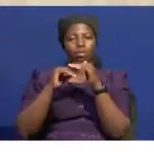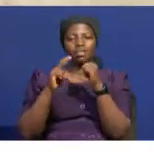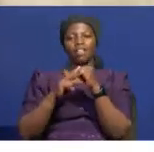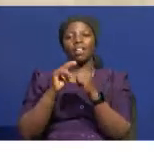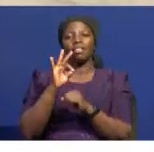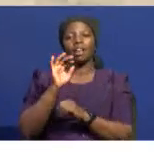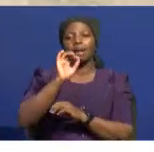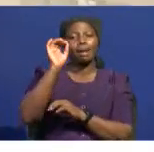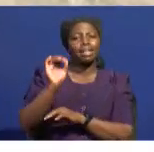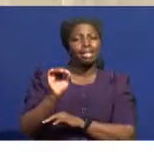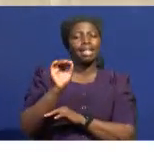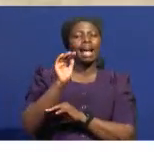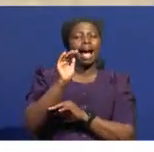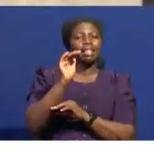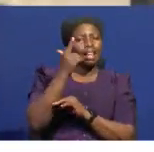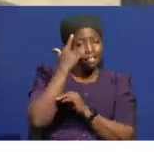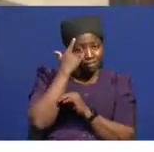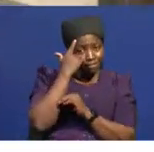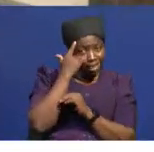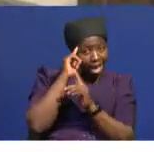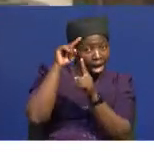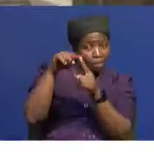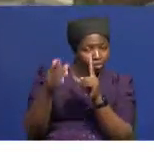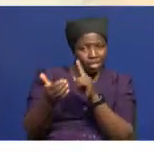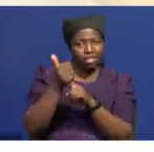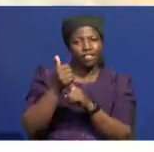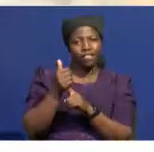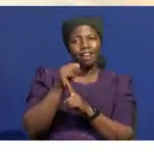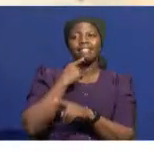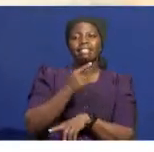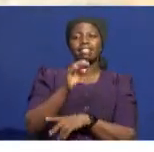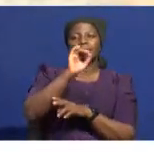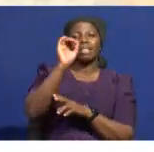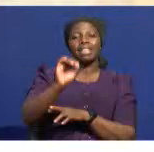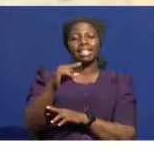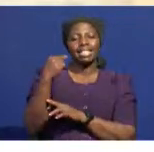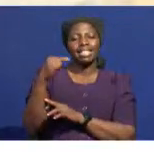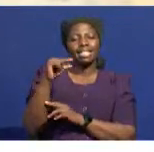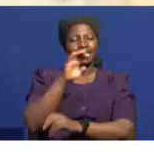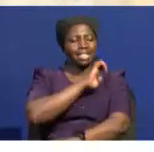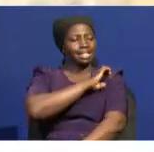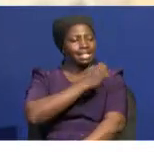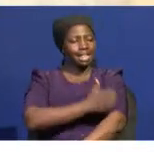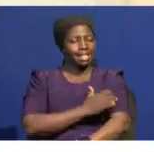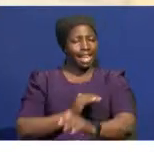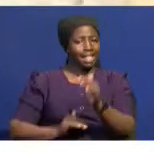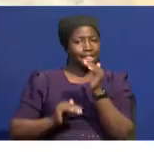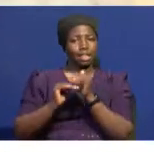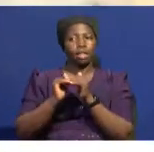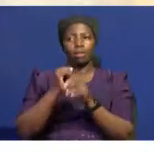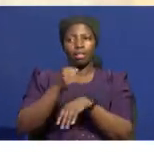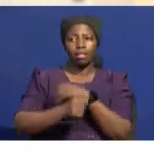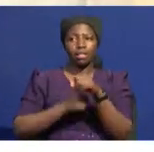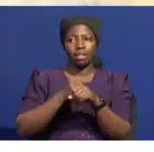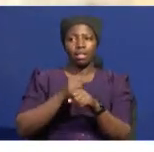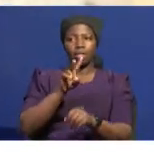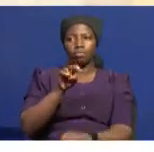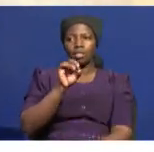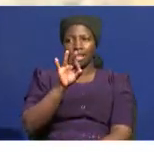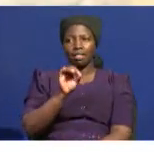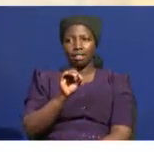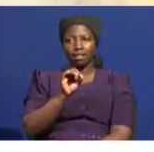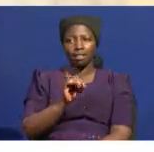in its quest for 100% clean energy by 2030. Serafina Robi for Legends